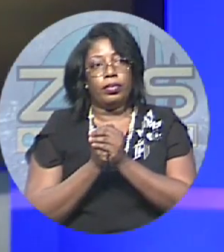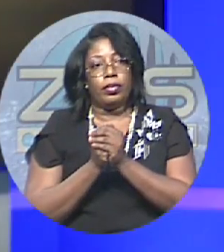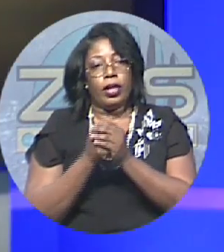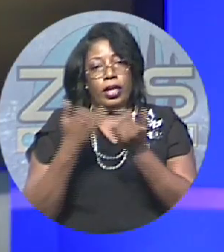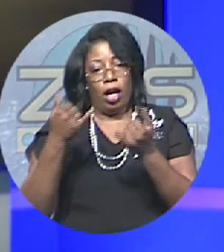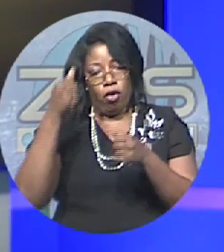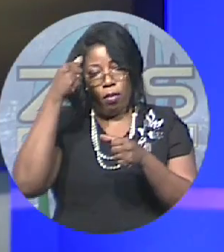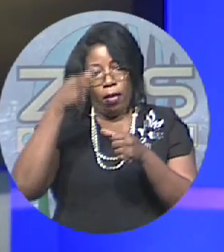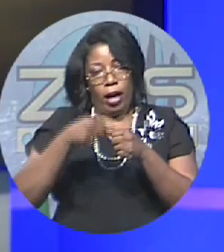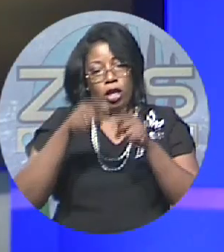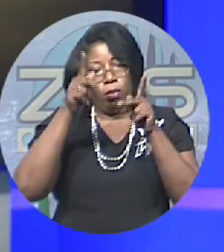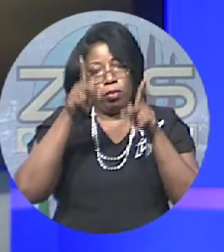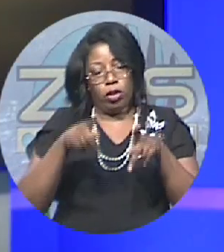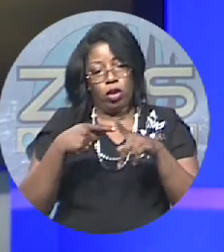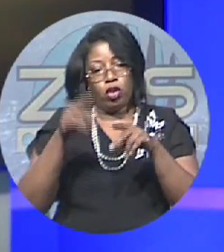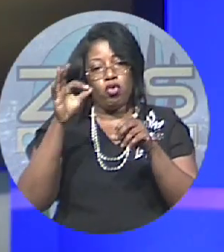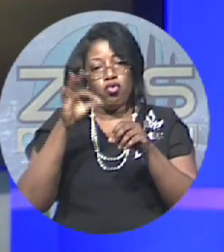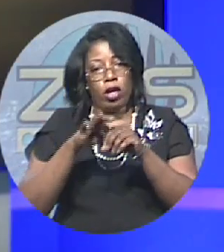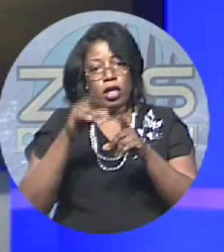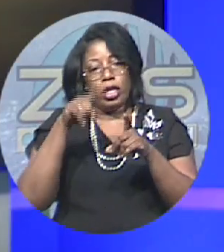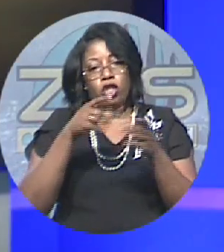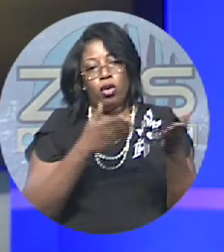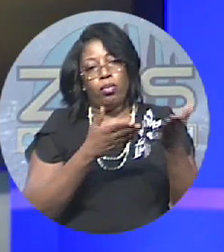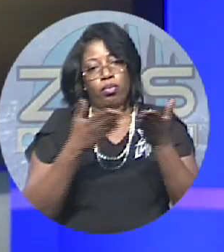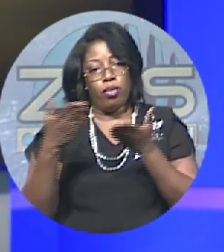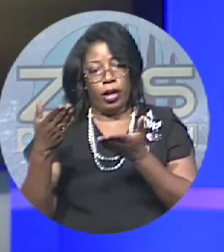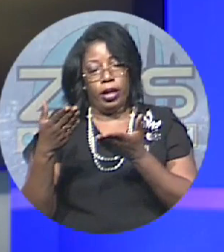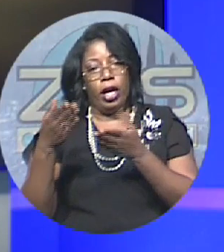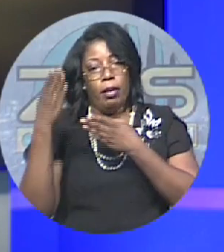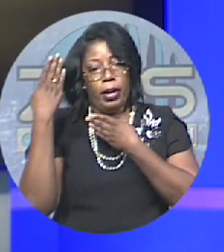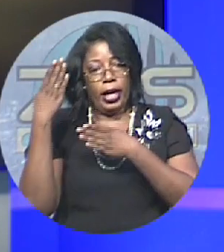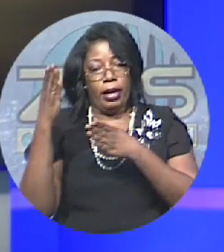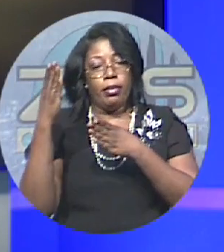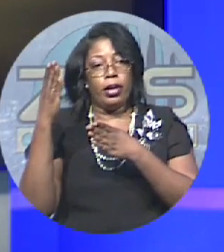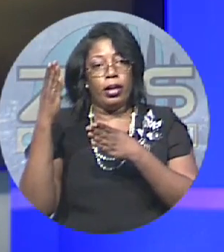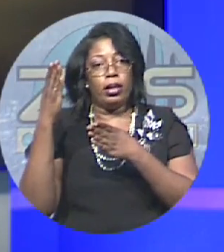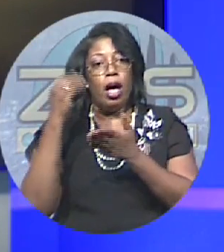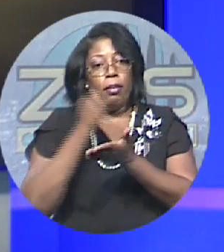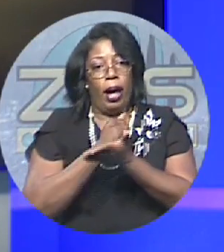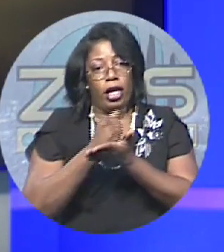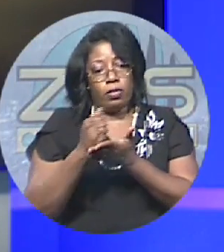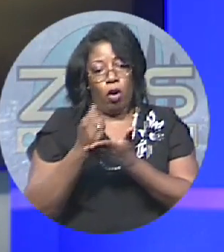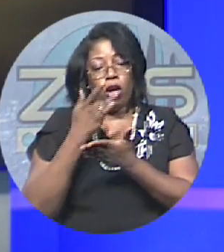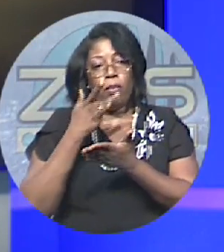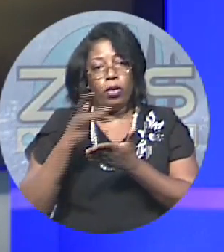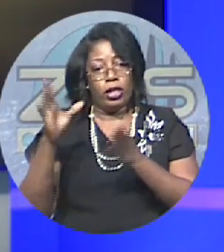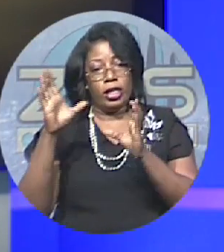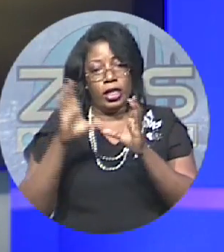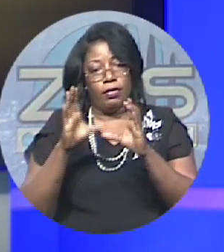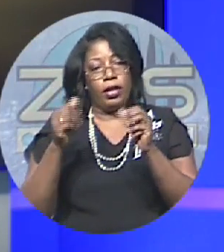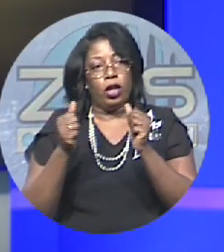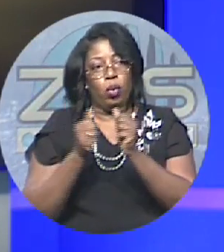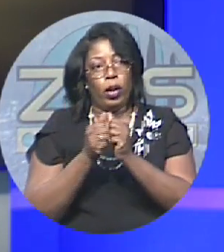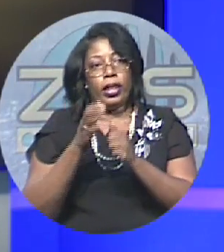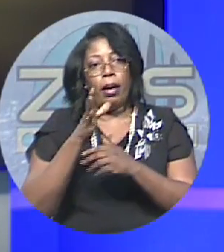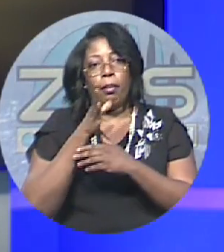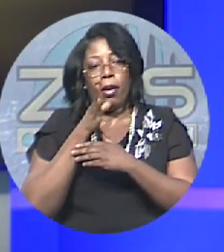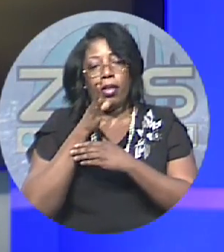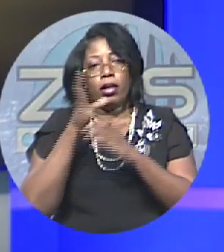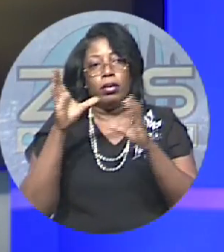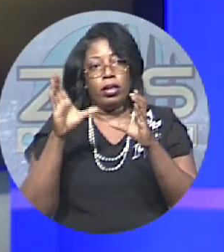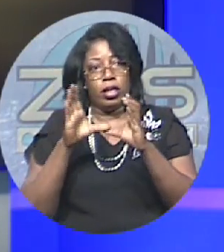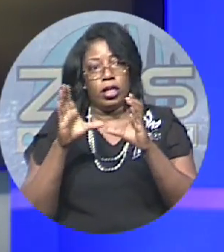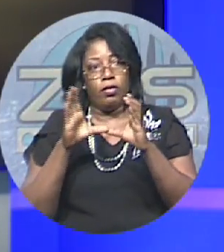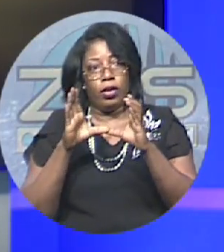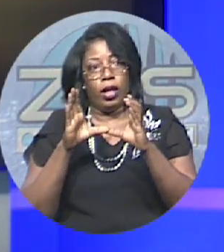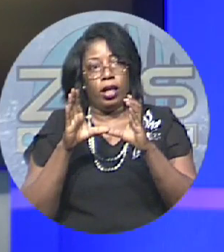a reminder, persons going to register must present their Bahamian passport or birth certificate along with their mother's birth